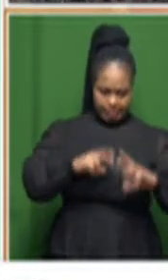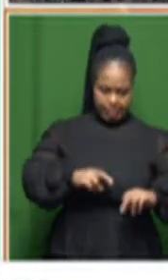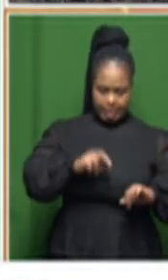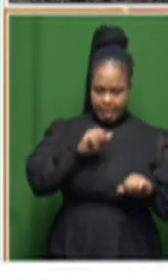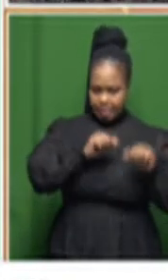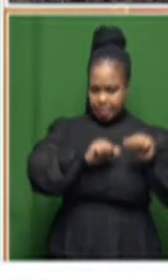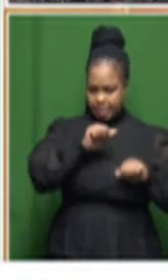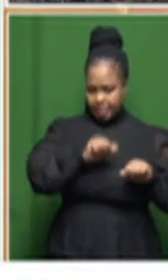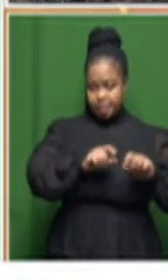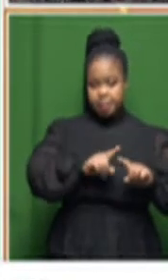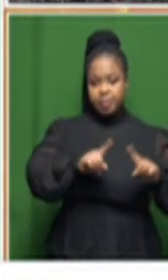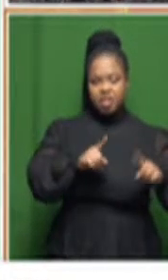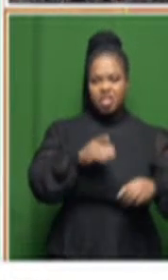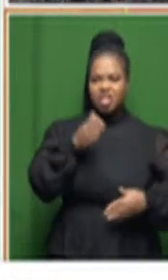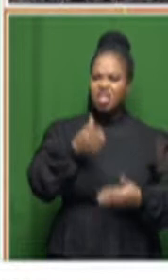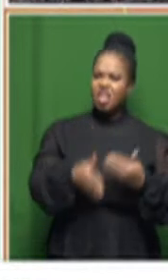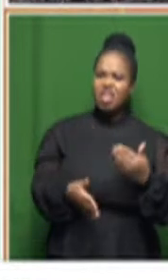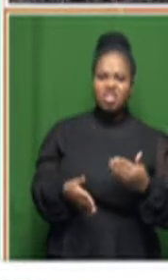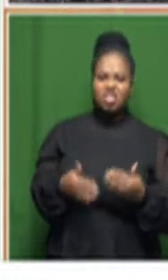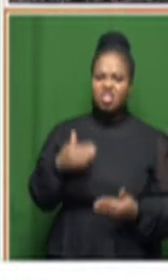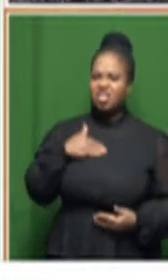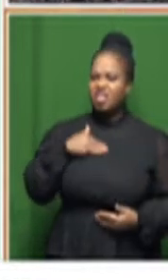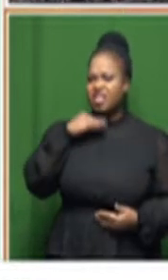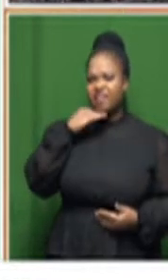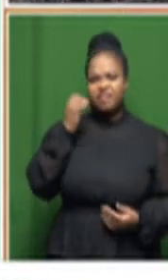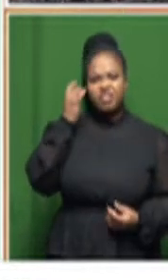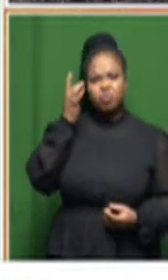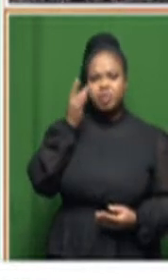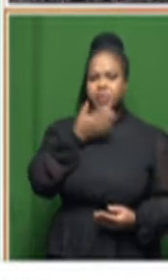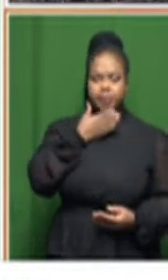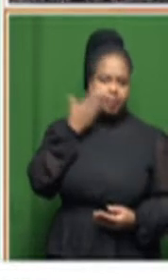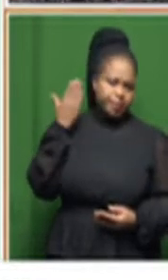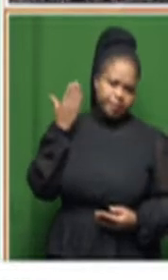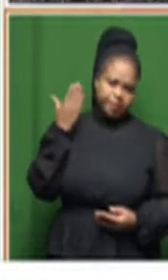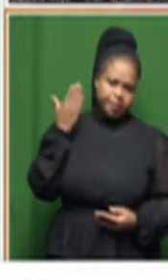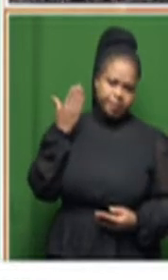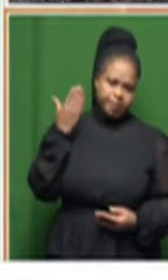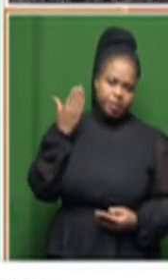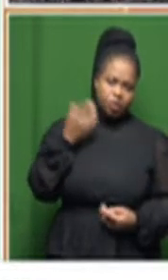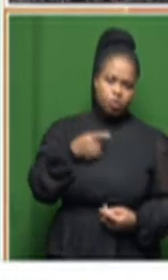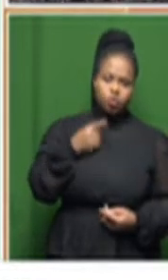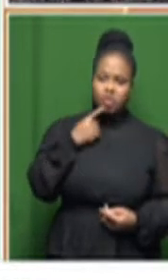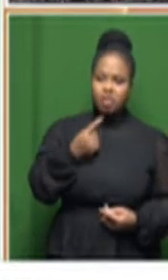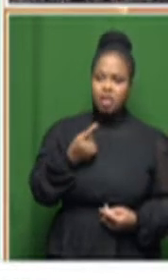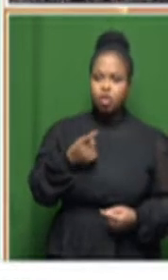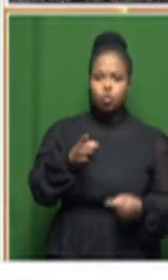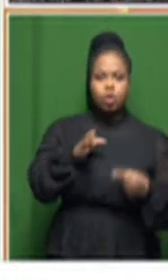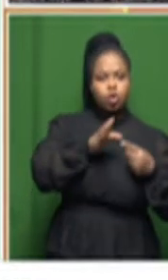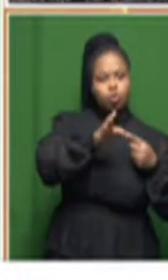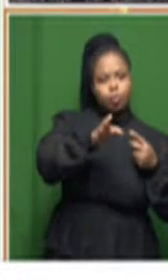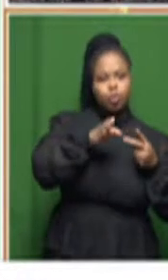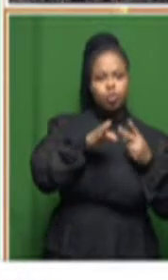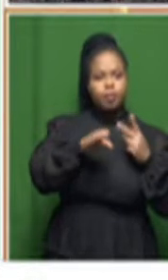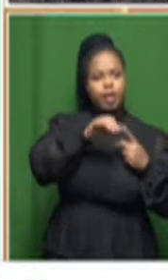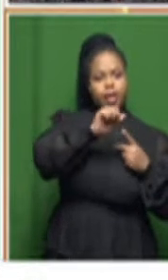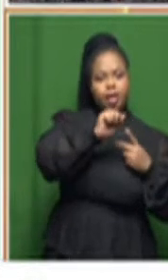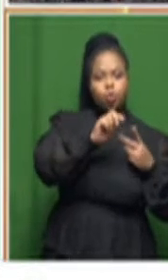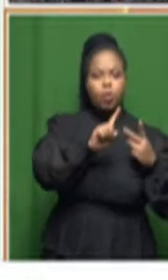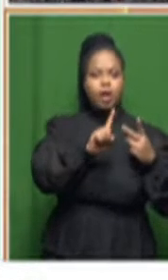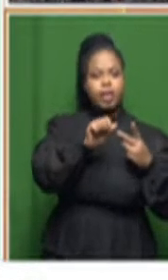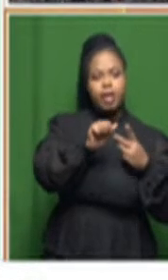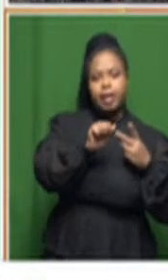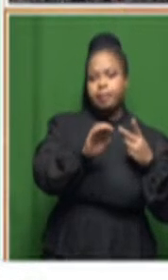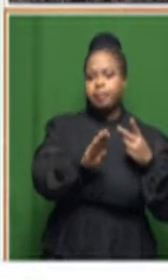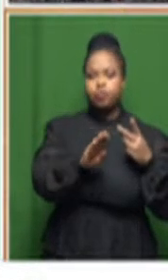assessment, but in the end, you don't have sufficient information to classify this case. For example, if there's an autopsy